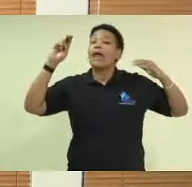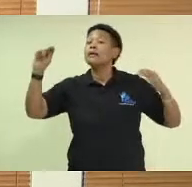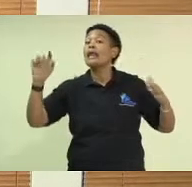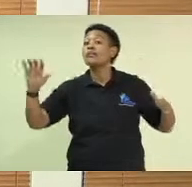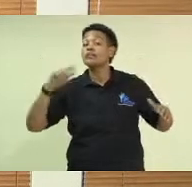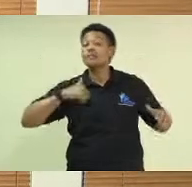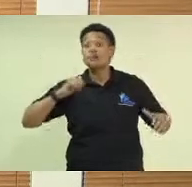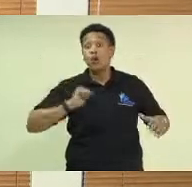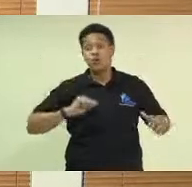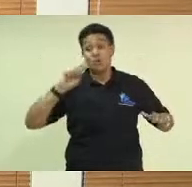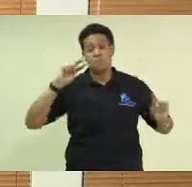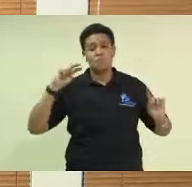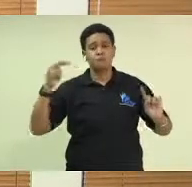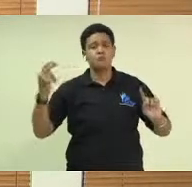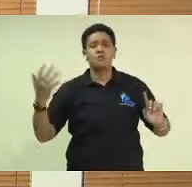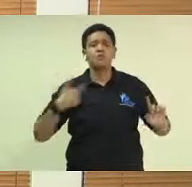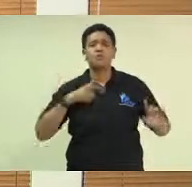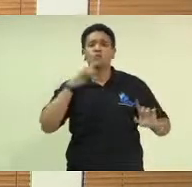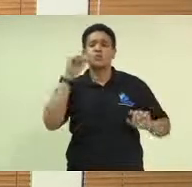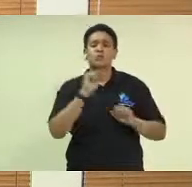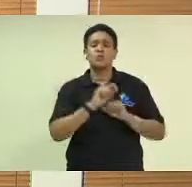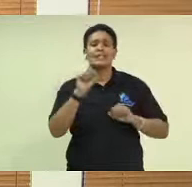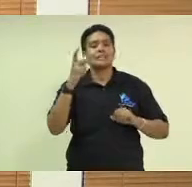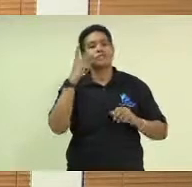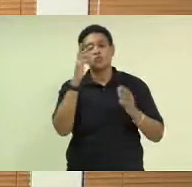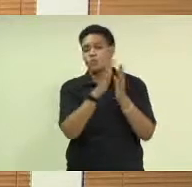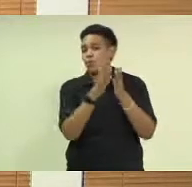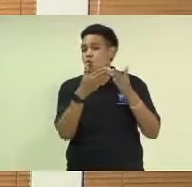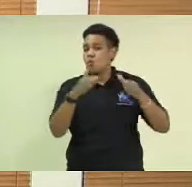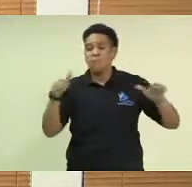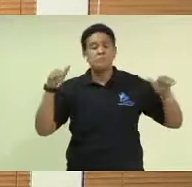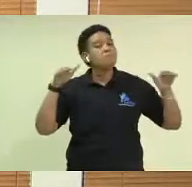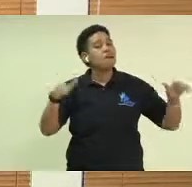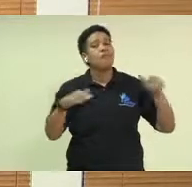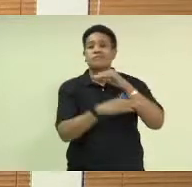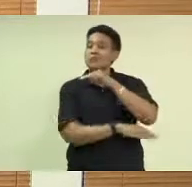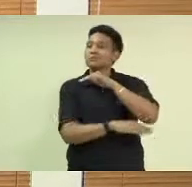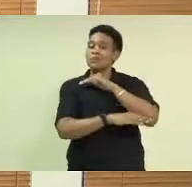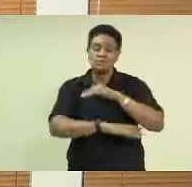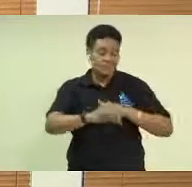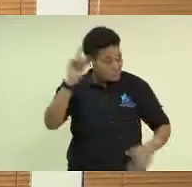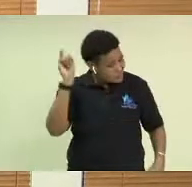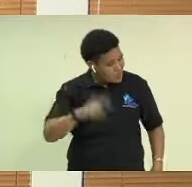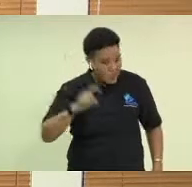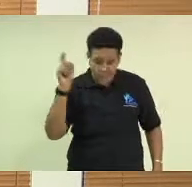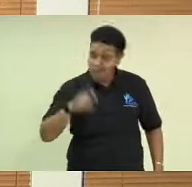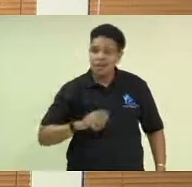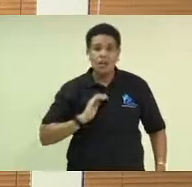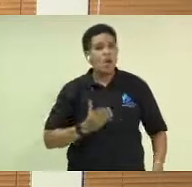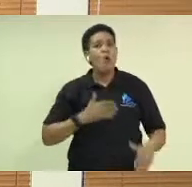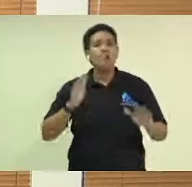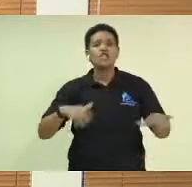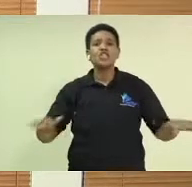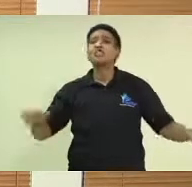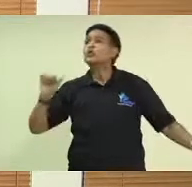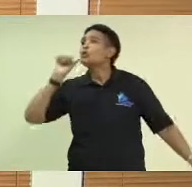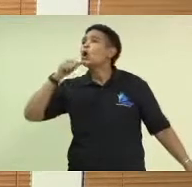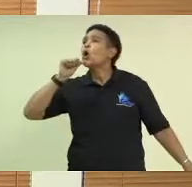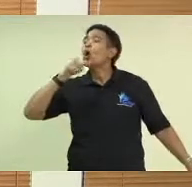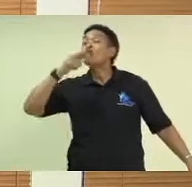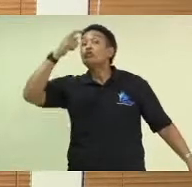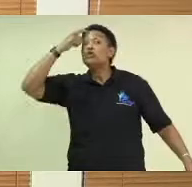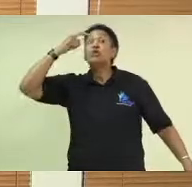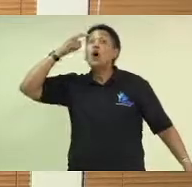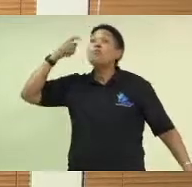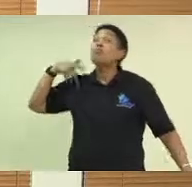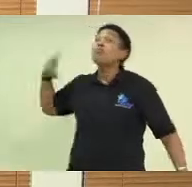that we really need to see school reopened. Our children are suffering. They are traumatized by being at home for